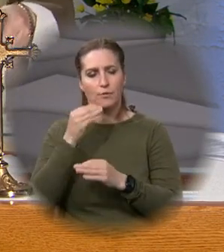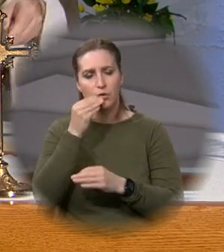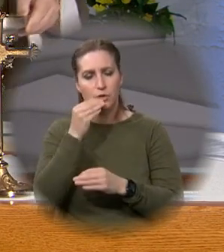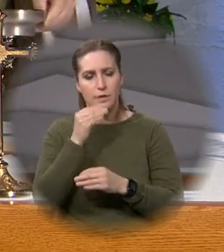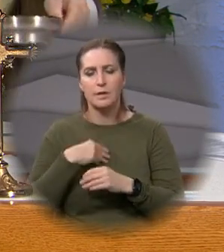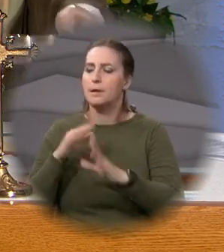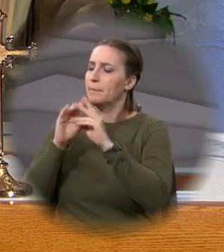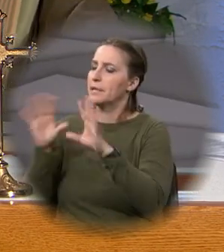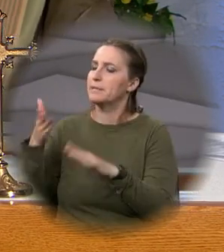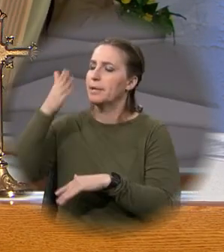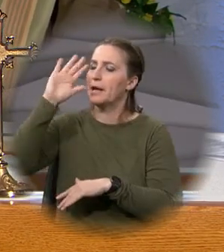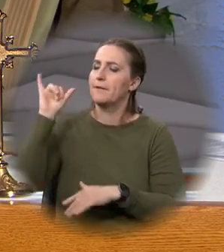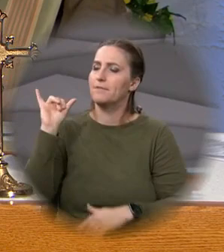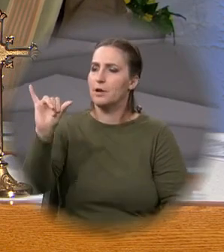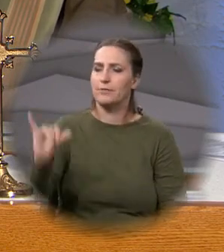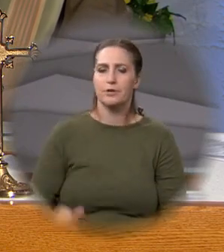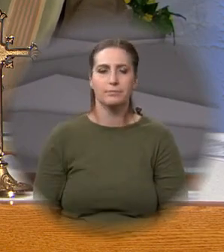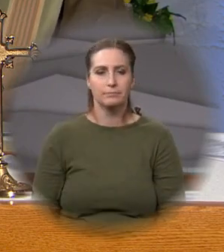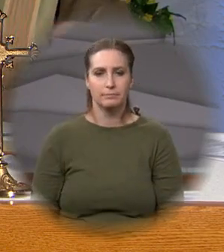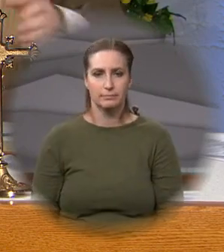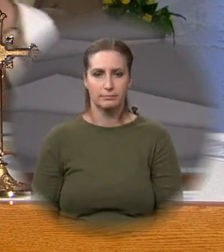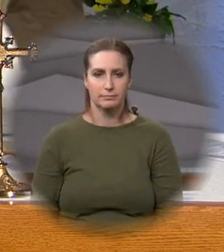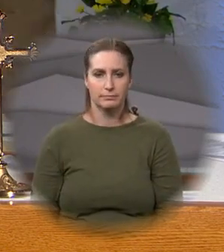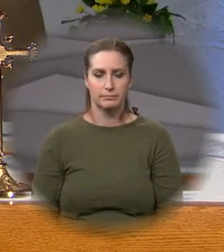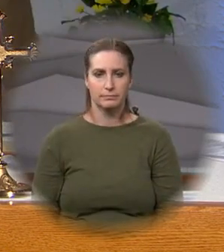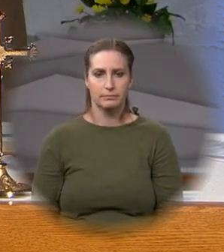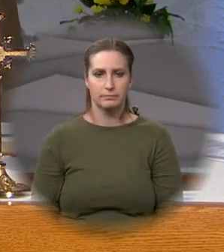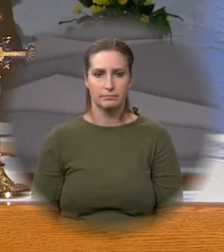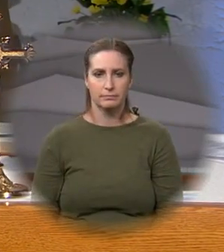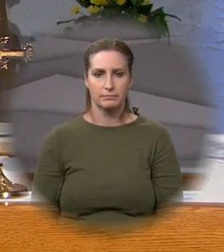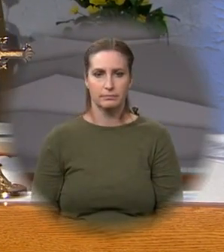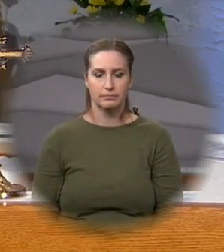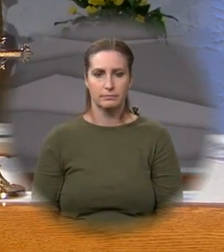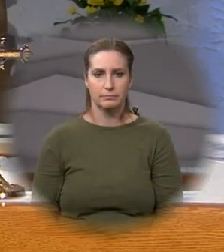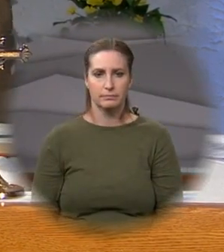food. Blessed be God forever.